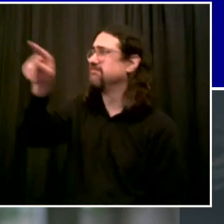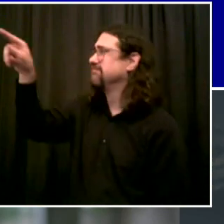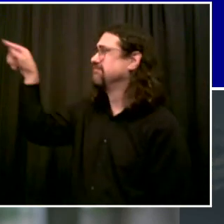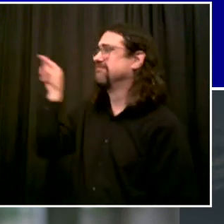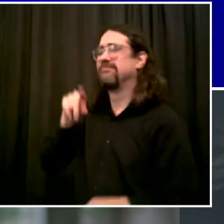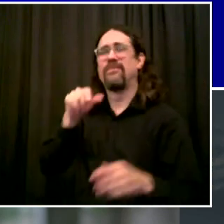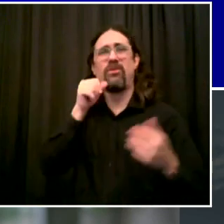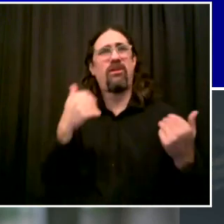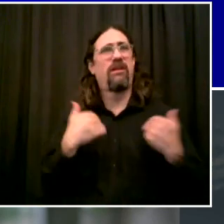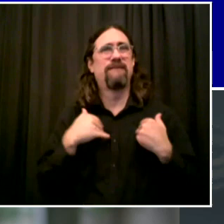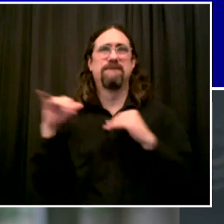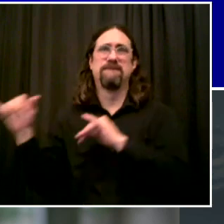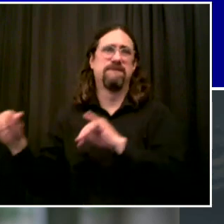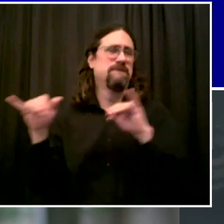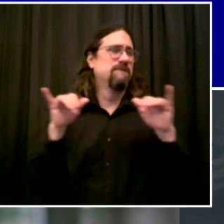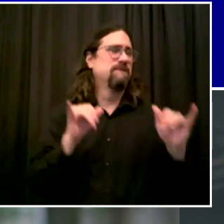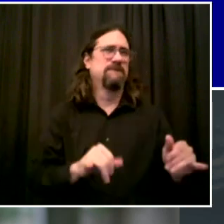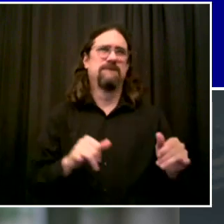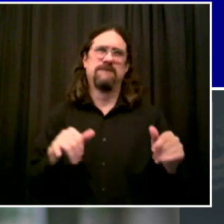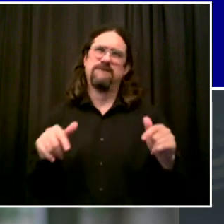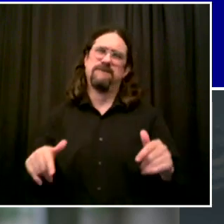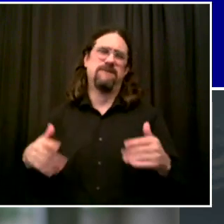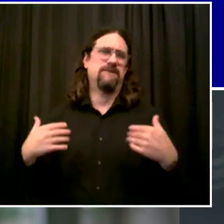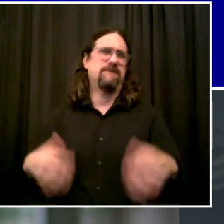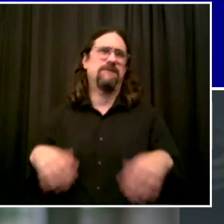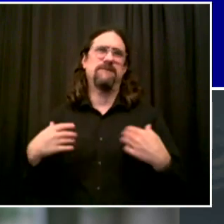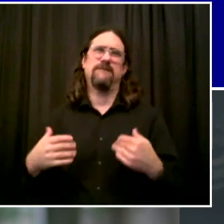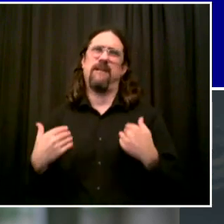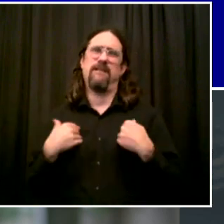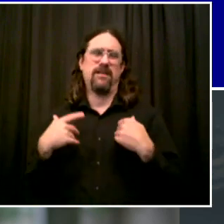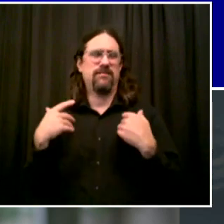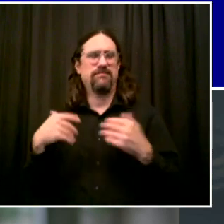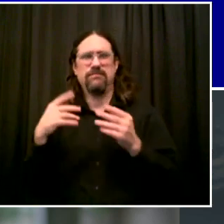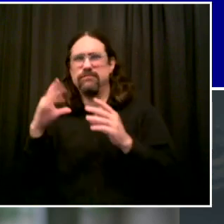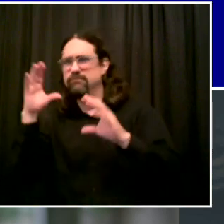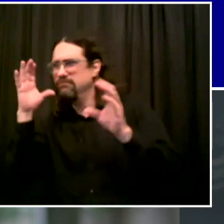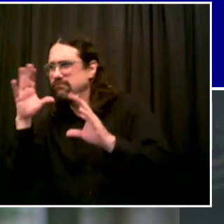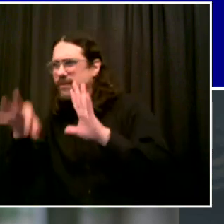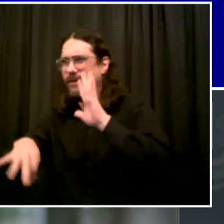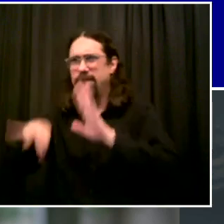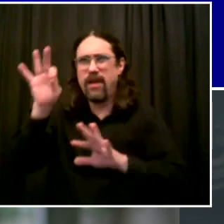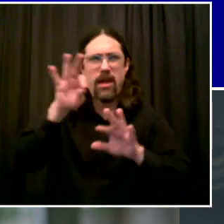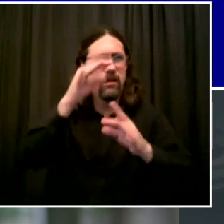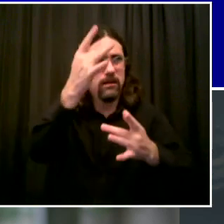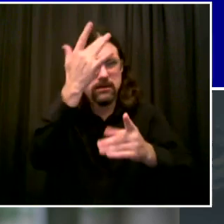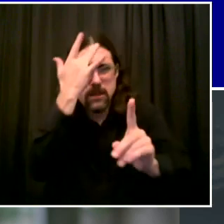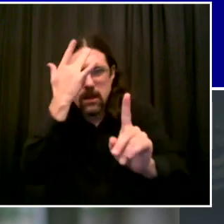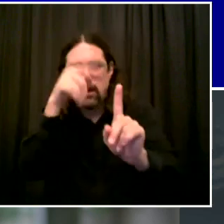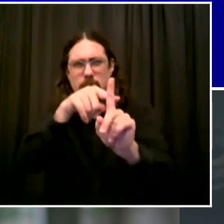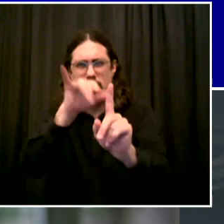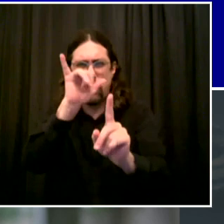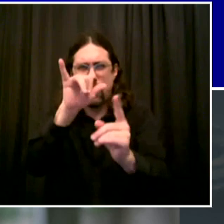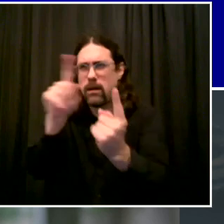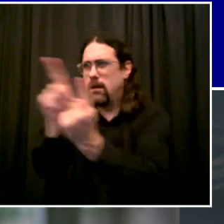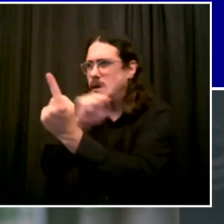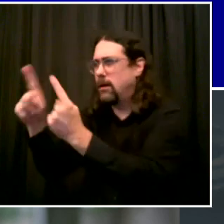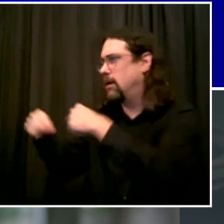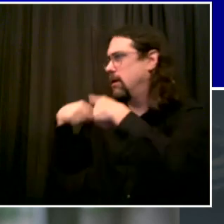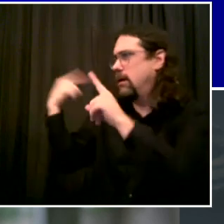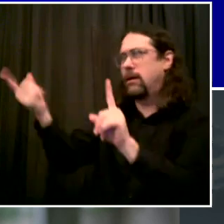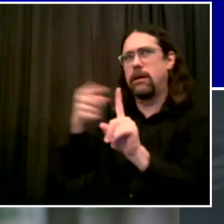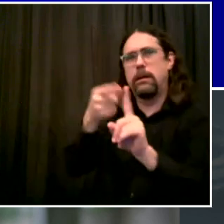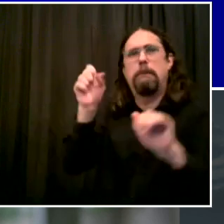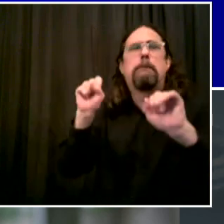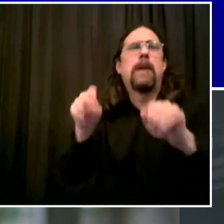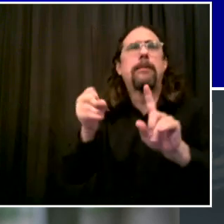positive X factor for New York City, that we have this aggressive apparatus out there protecting people, and it's growing. But look, there's so much